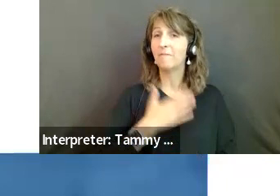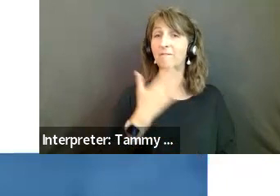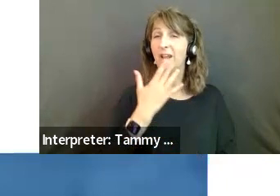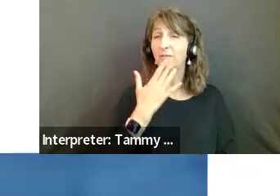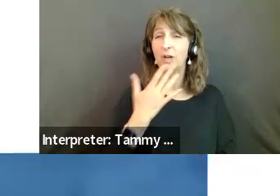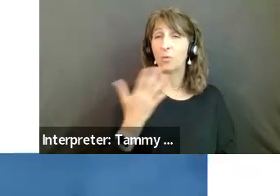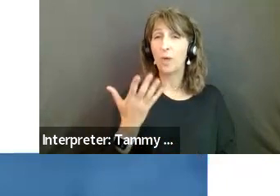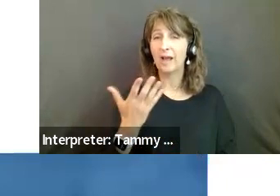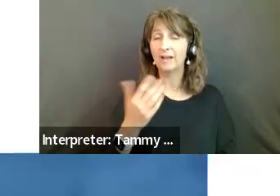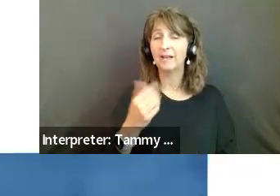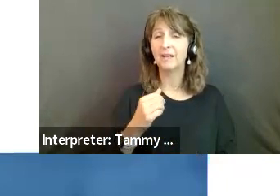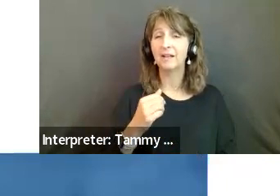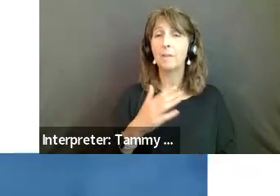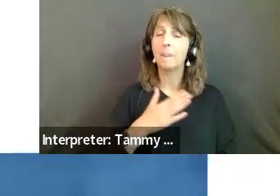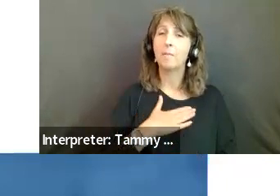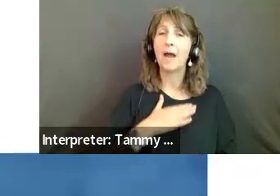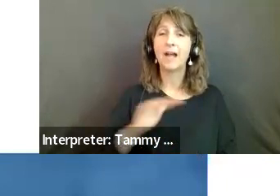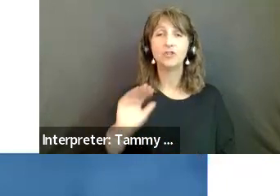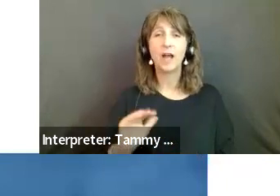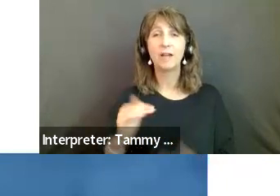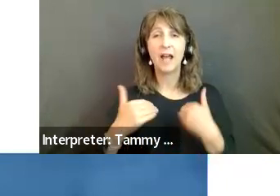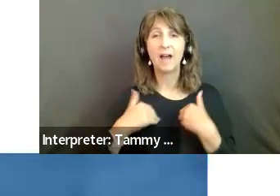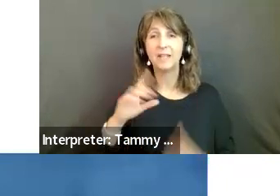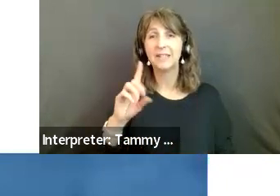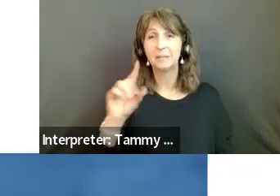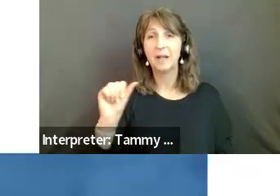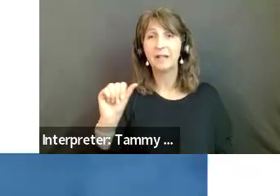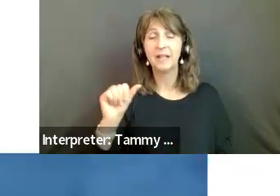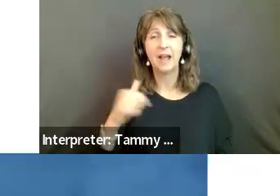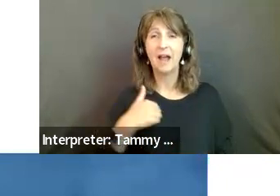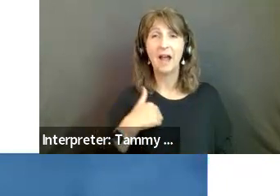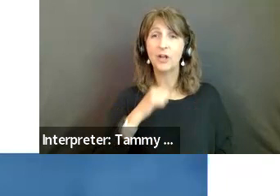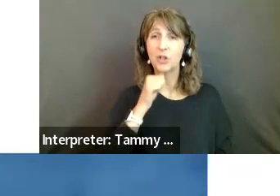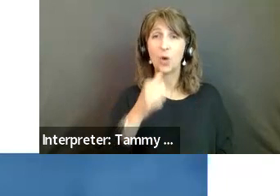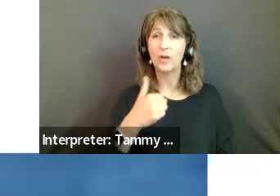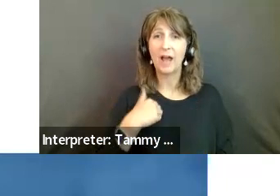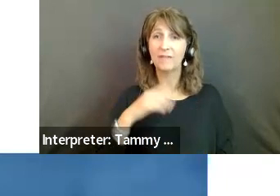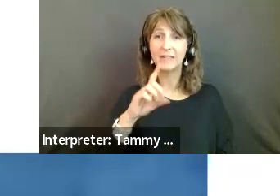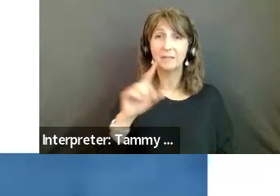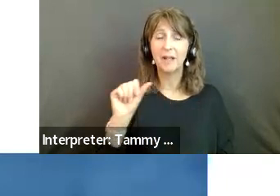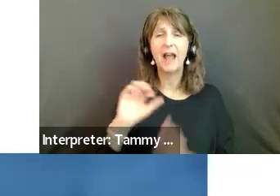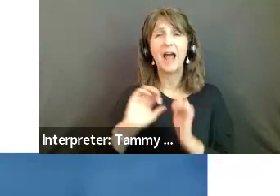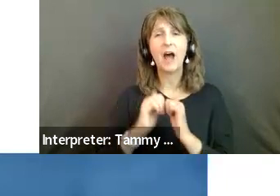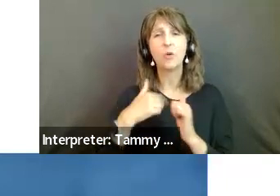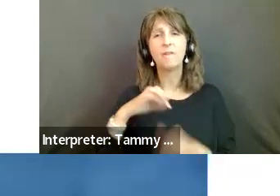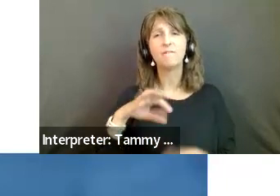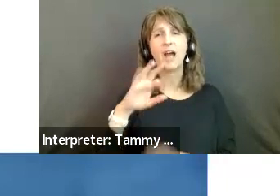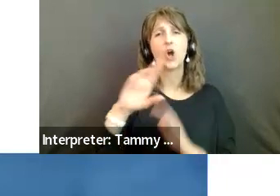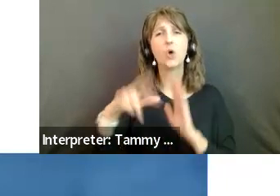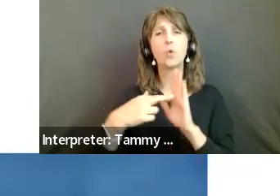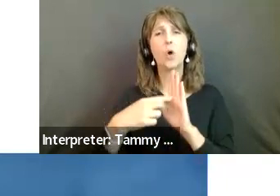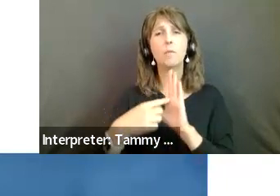pieces is, my child has a disability and I don't. How do I find role models for them? So we have,